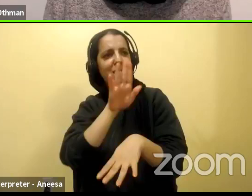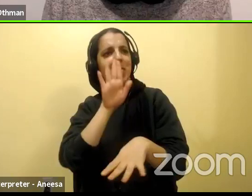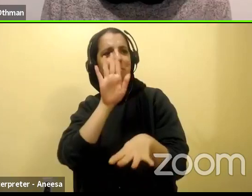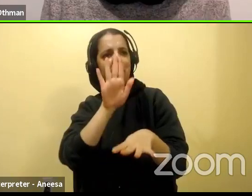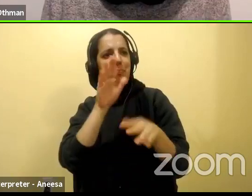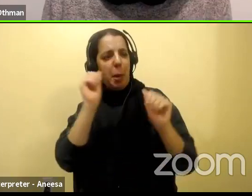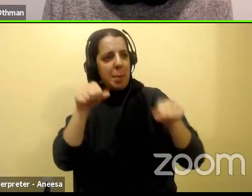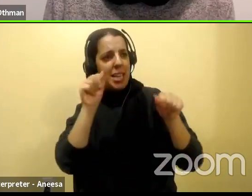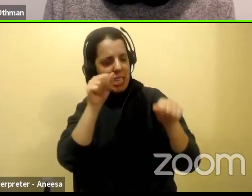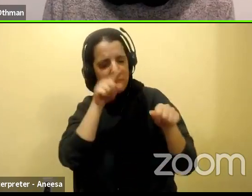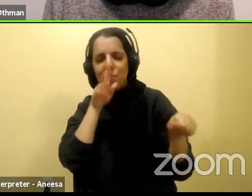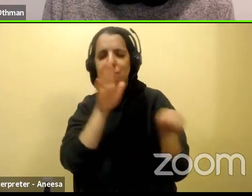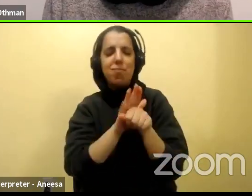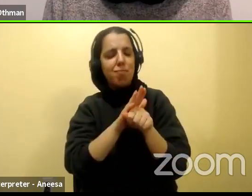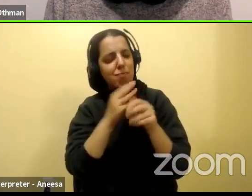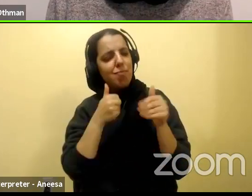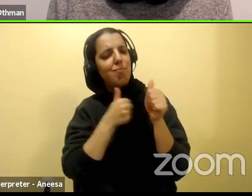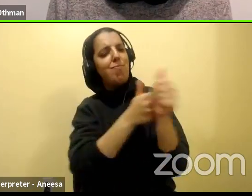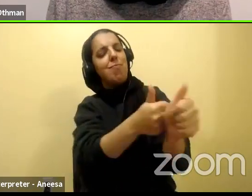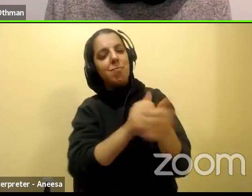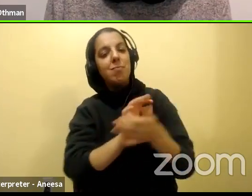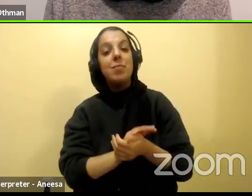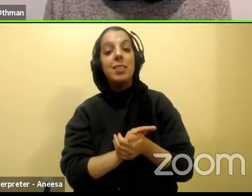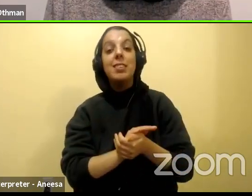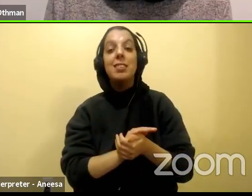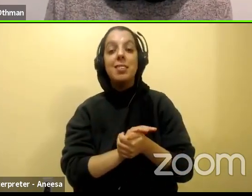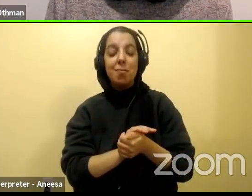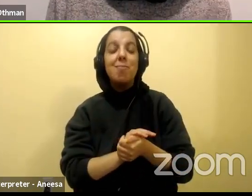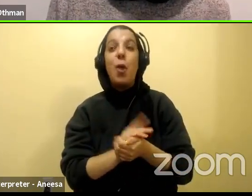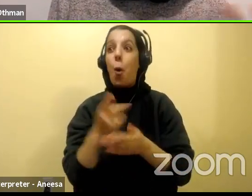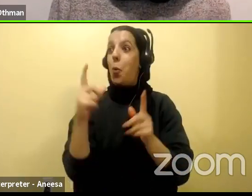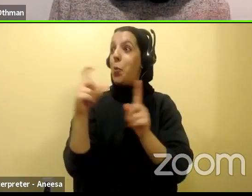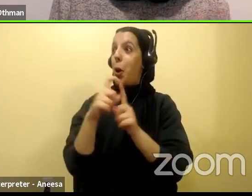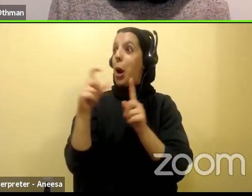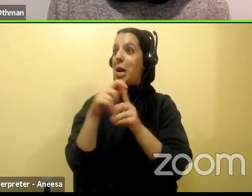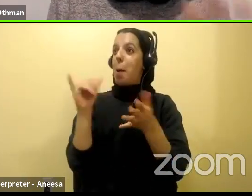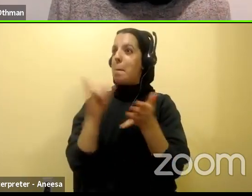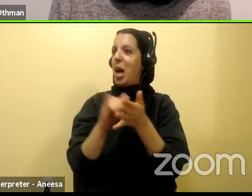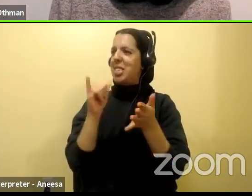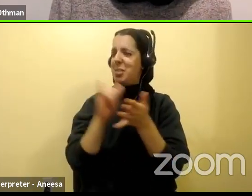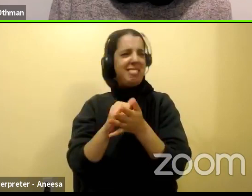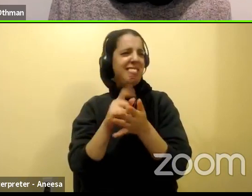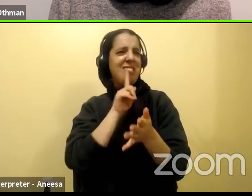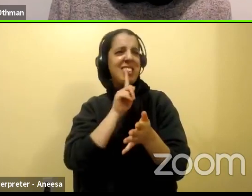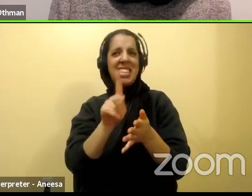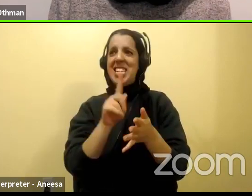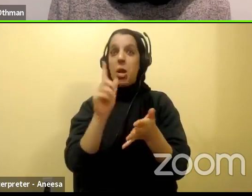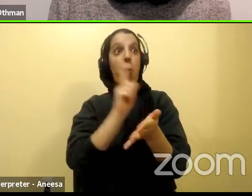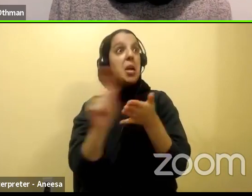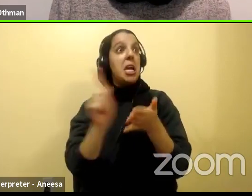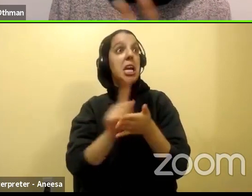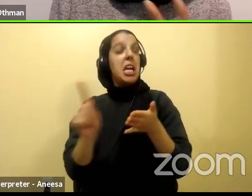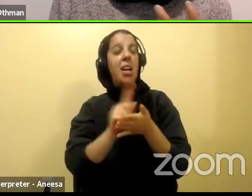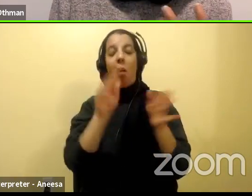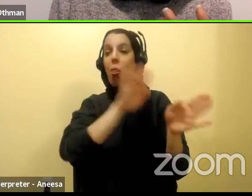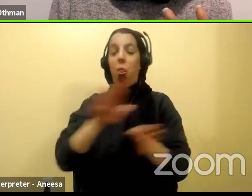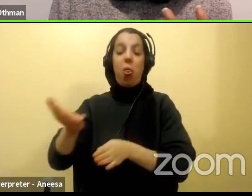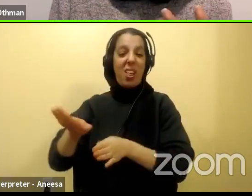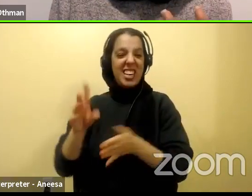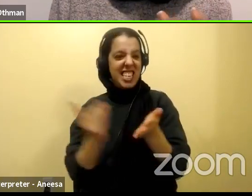is the word impossible is only in the dictionary of the weak. And disabilities can prevent you physically from doing what you want, but